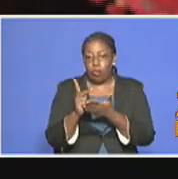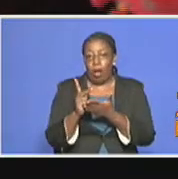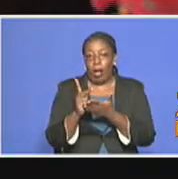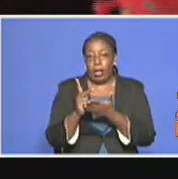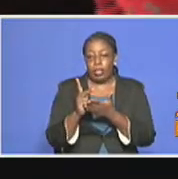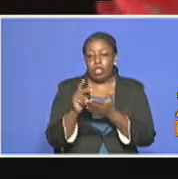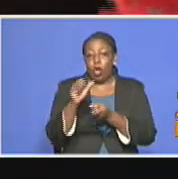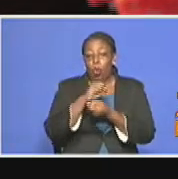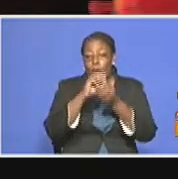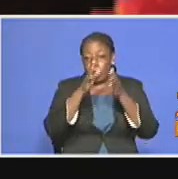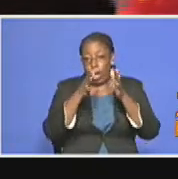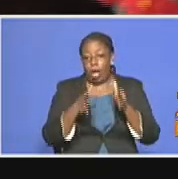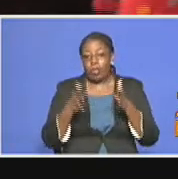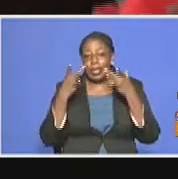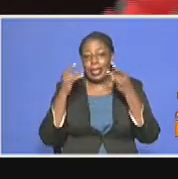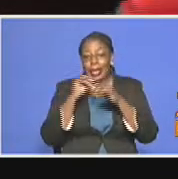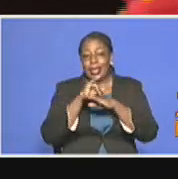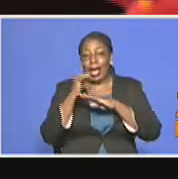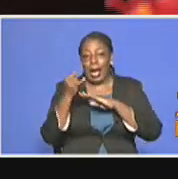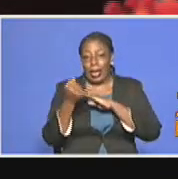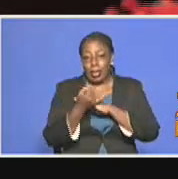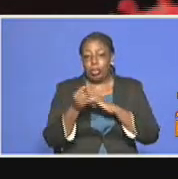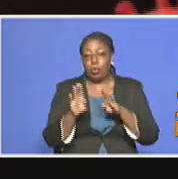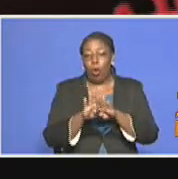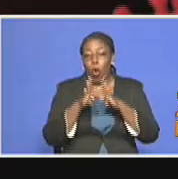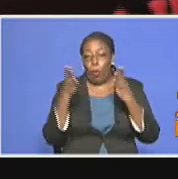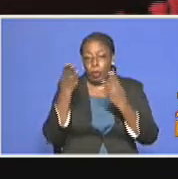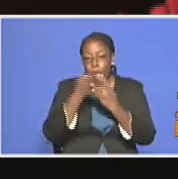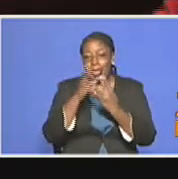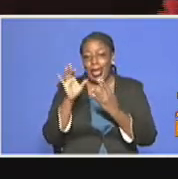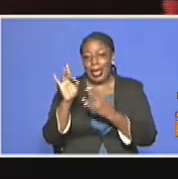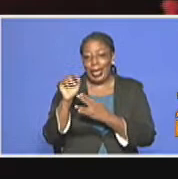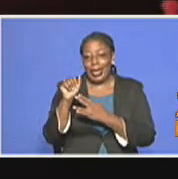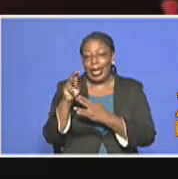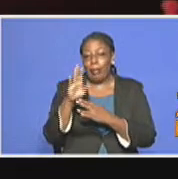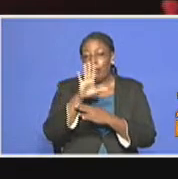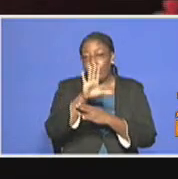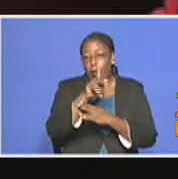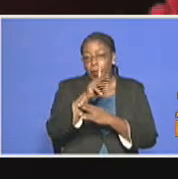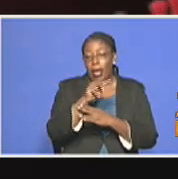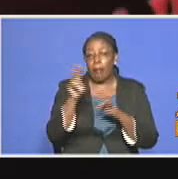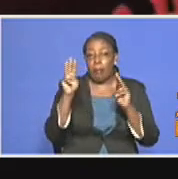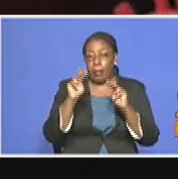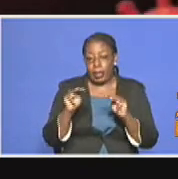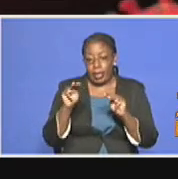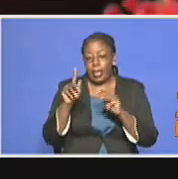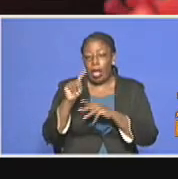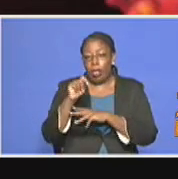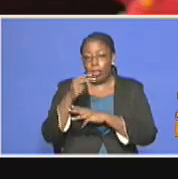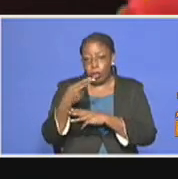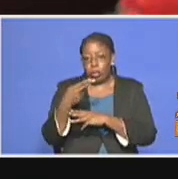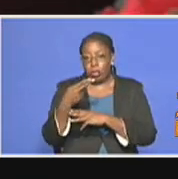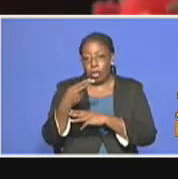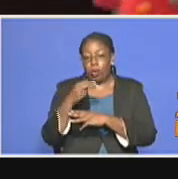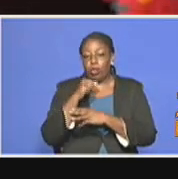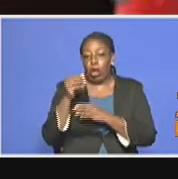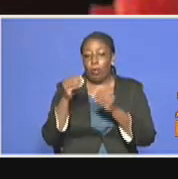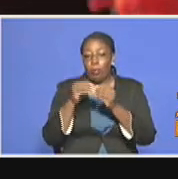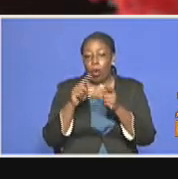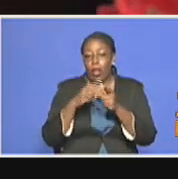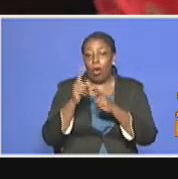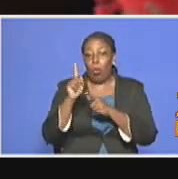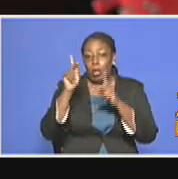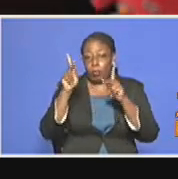North and Central Andros and Cat Island to open between 8 a.m. and 5 p.m. Mondays and Thursdays with not more than